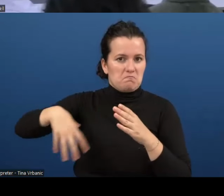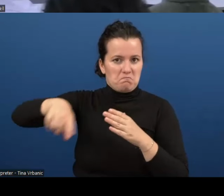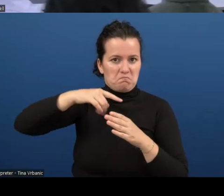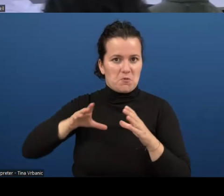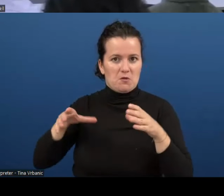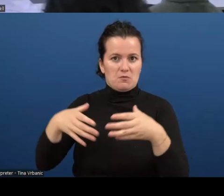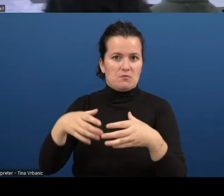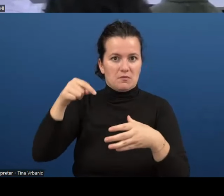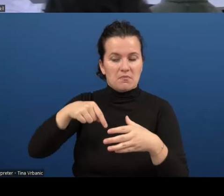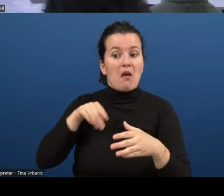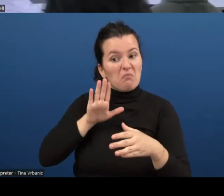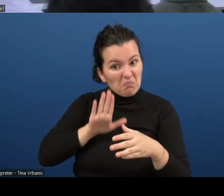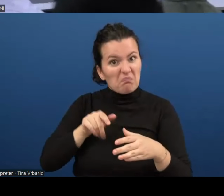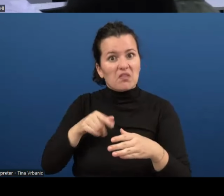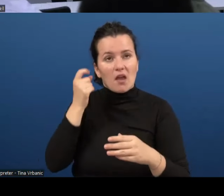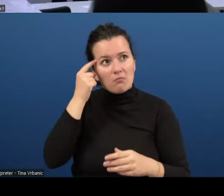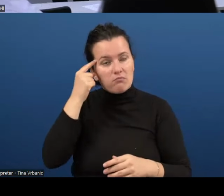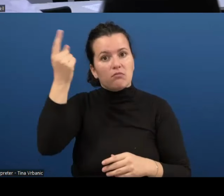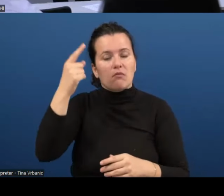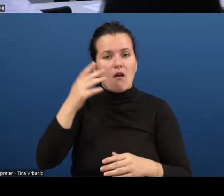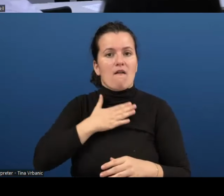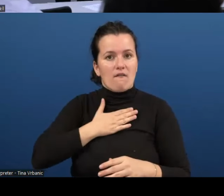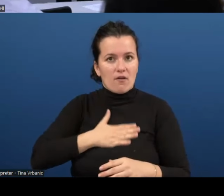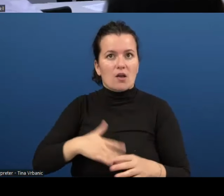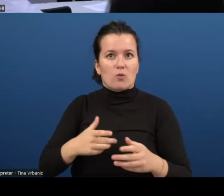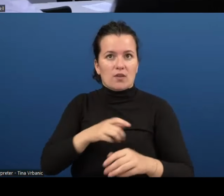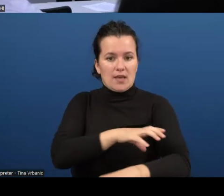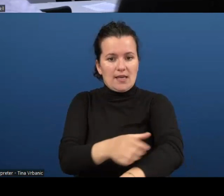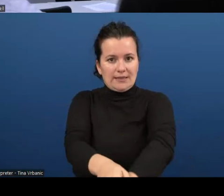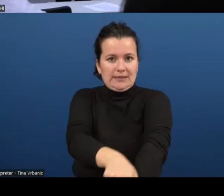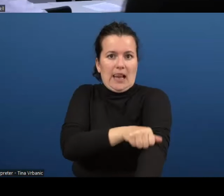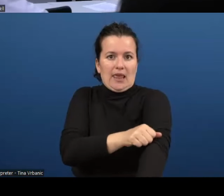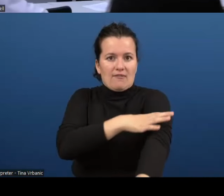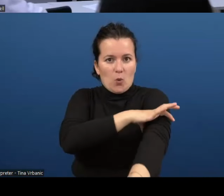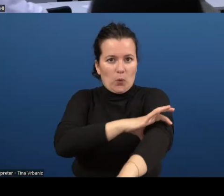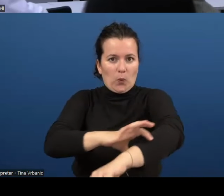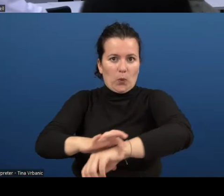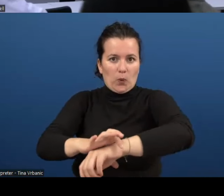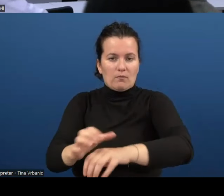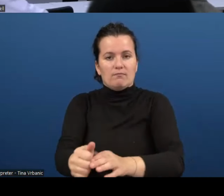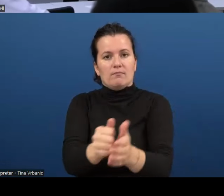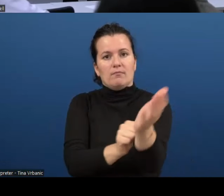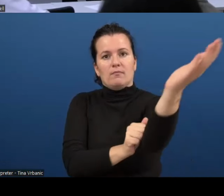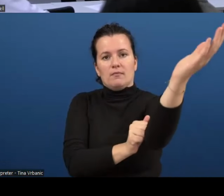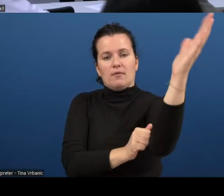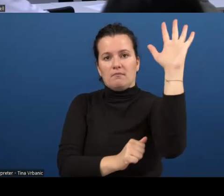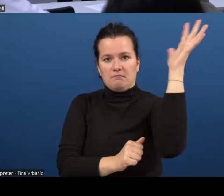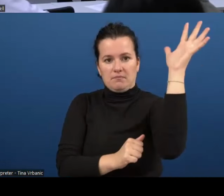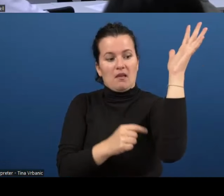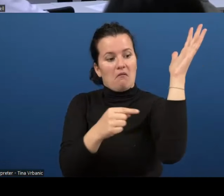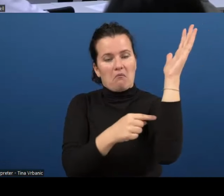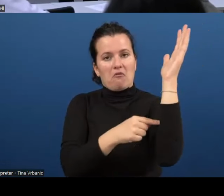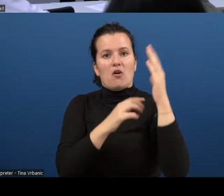themselves to create a sleeve also for communication, but in their